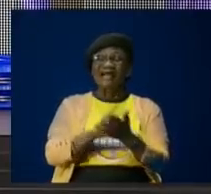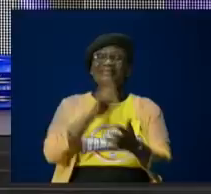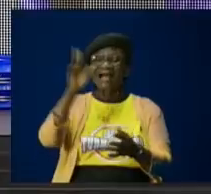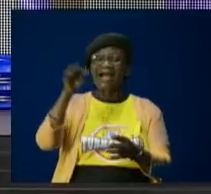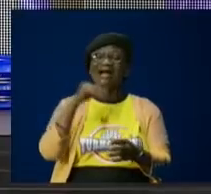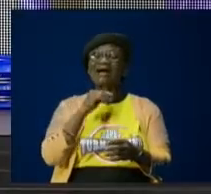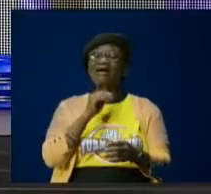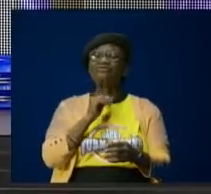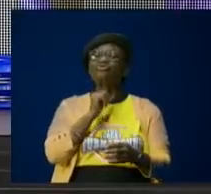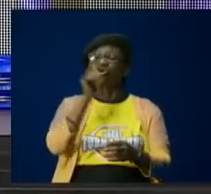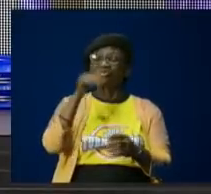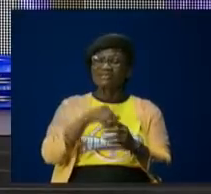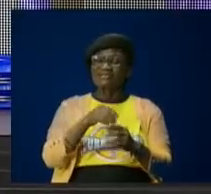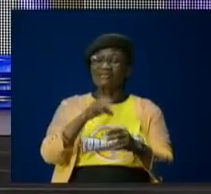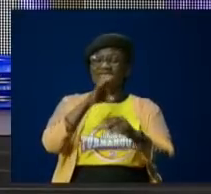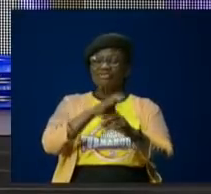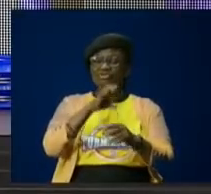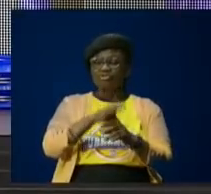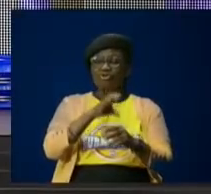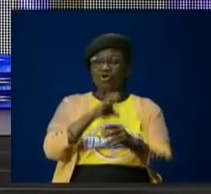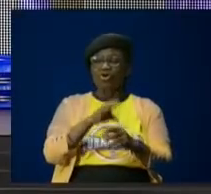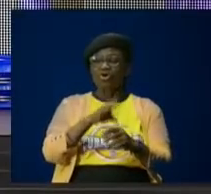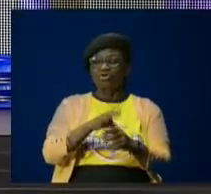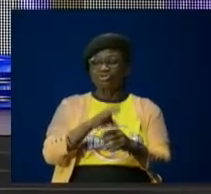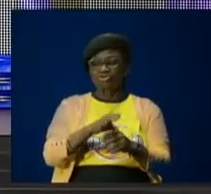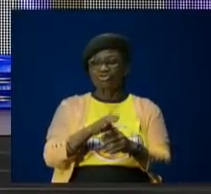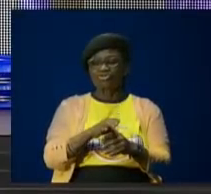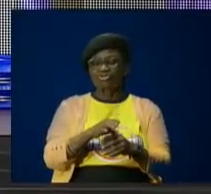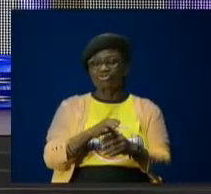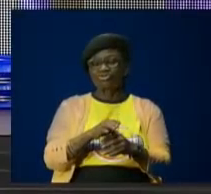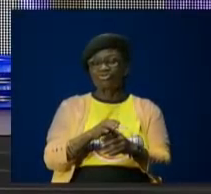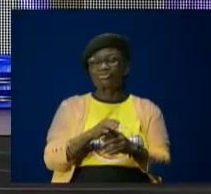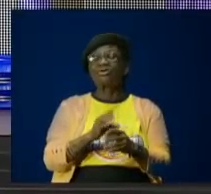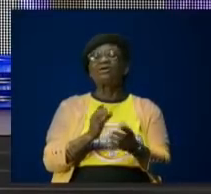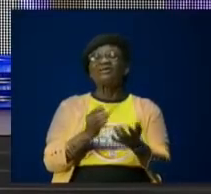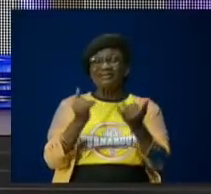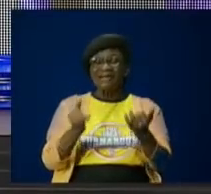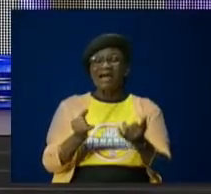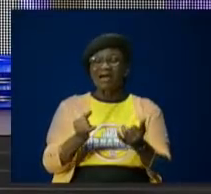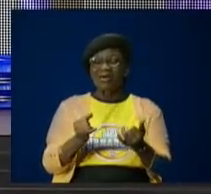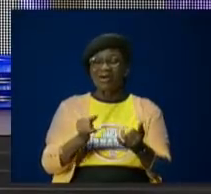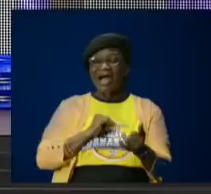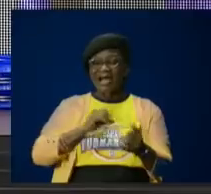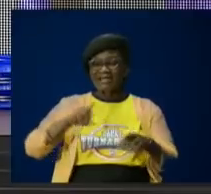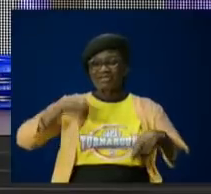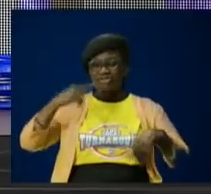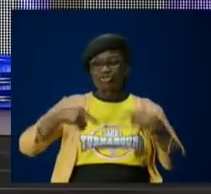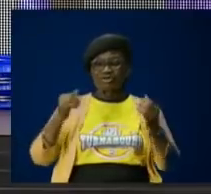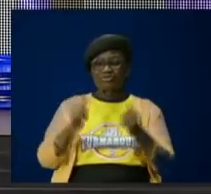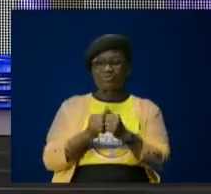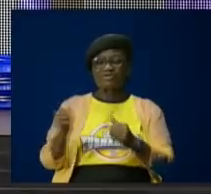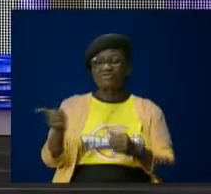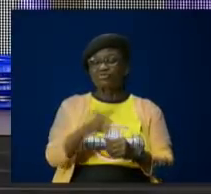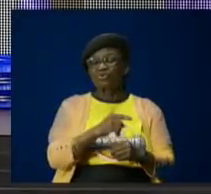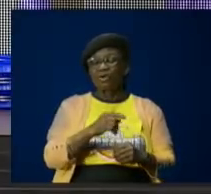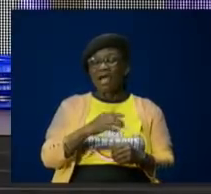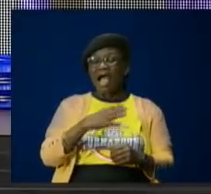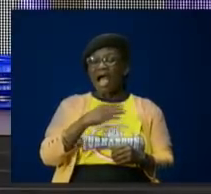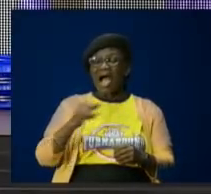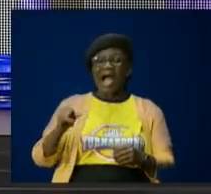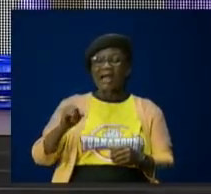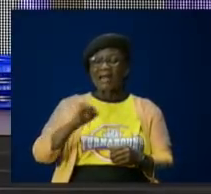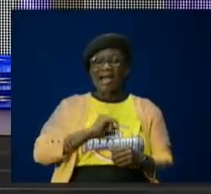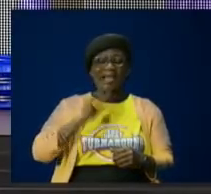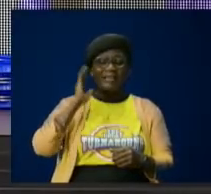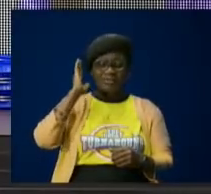information about you, your address, and your prayer request, so that I can be praying for you. And I